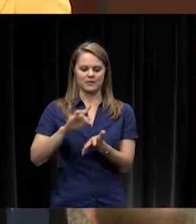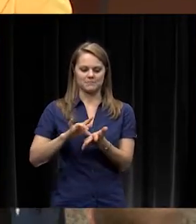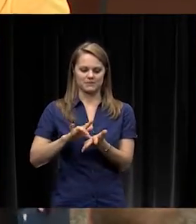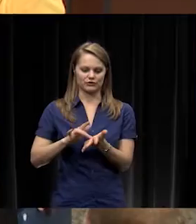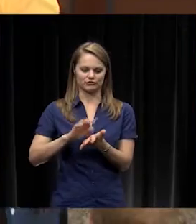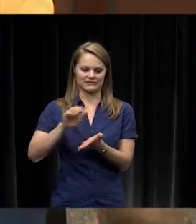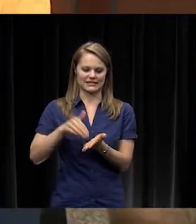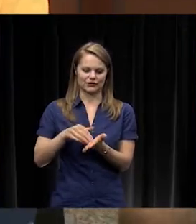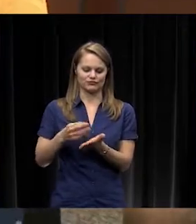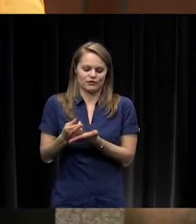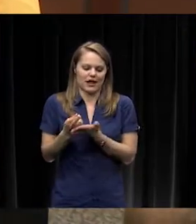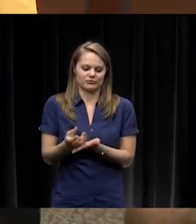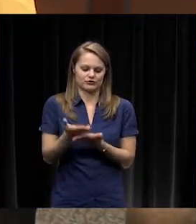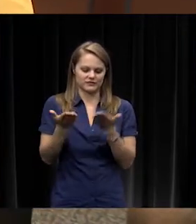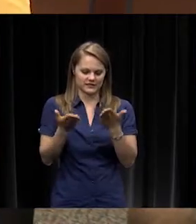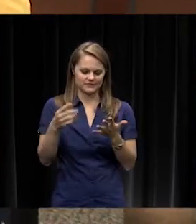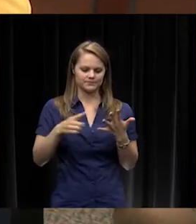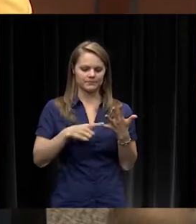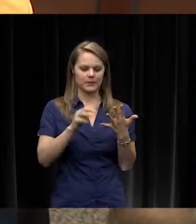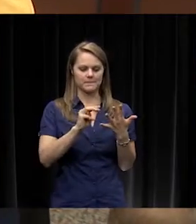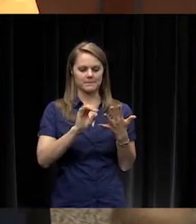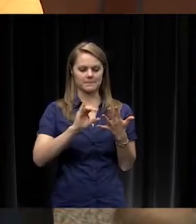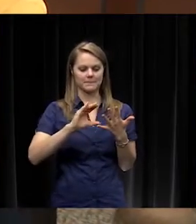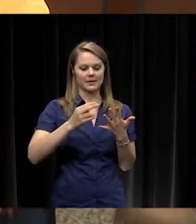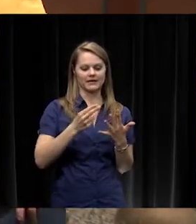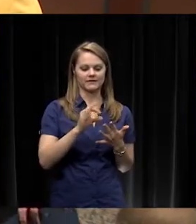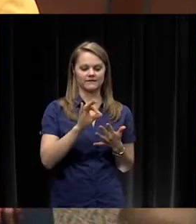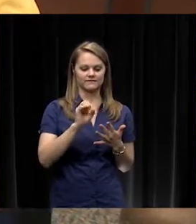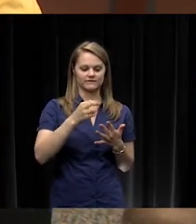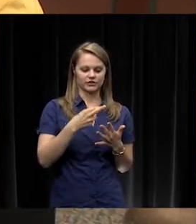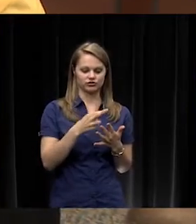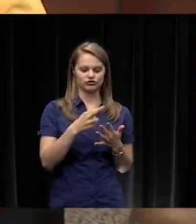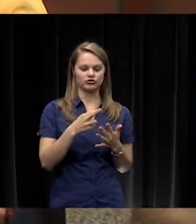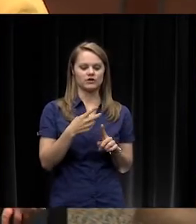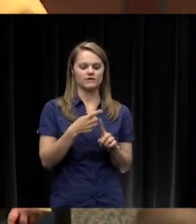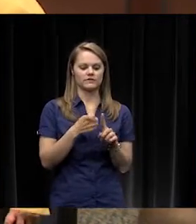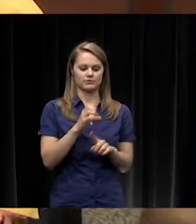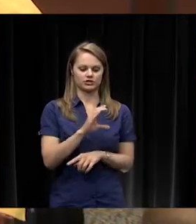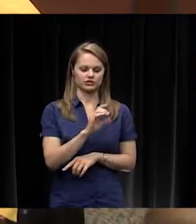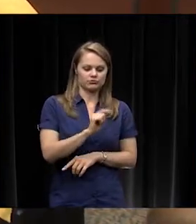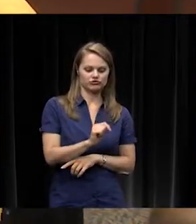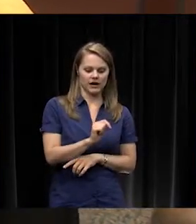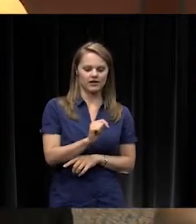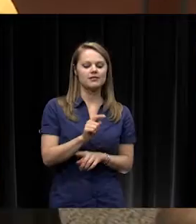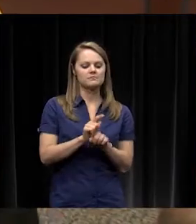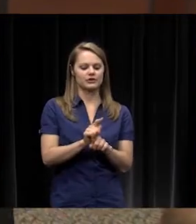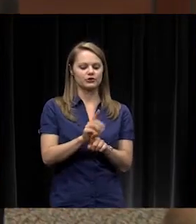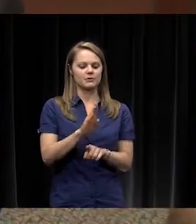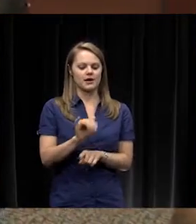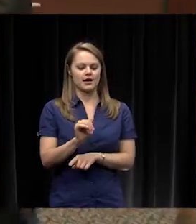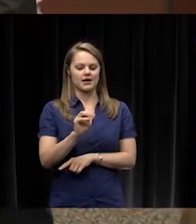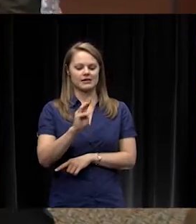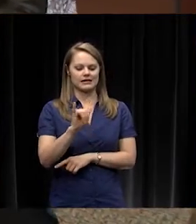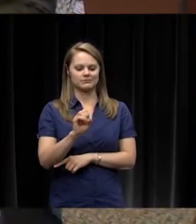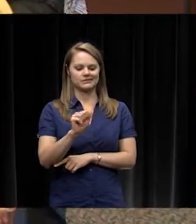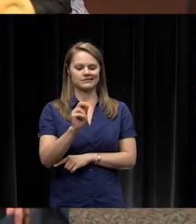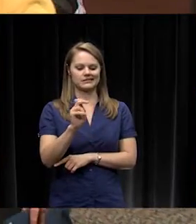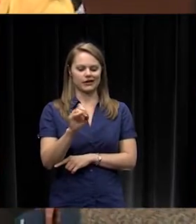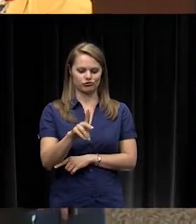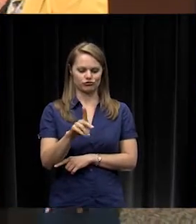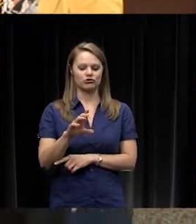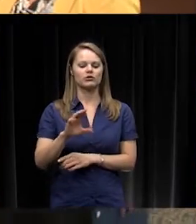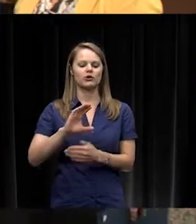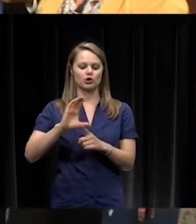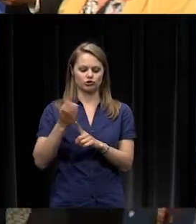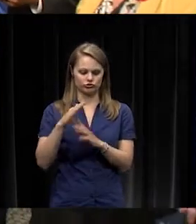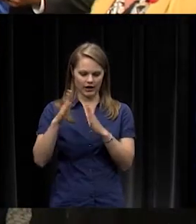Chisholm Trail, who is mentored by Amy Sander from the Culture House. Amber Linkman from California Trail, who is mentored by Jenna Wingate